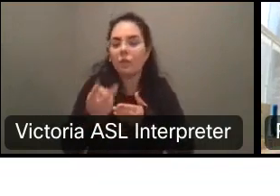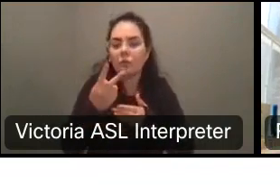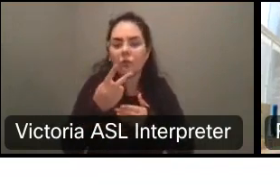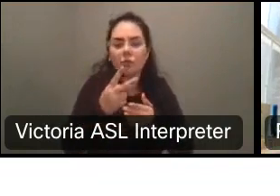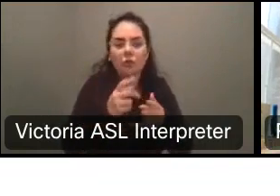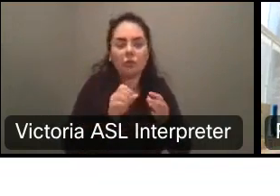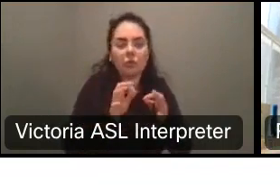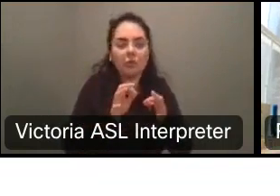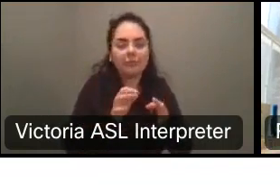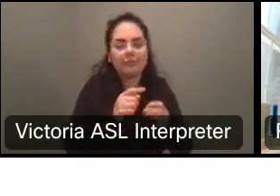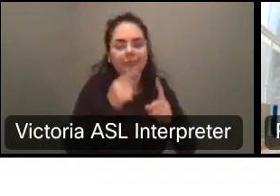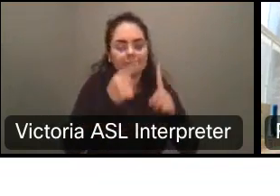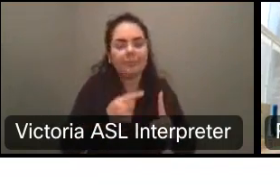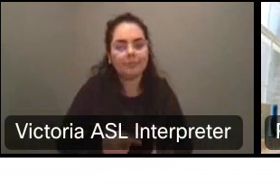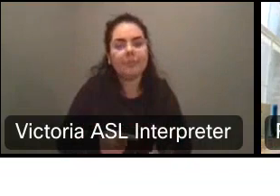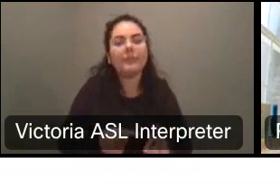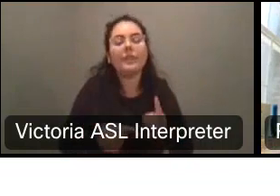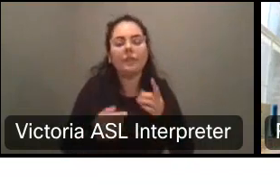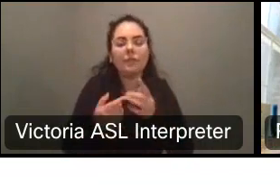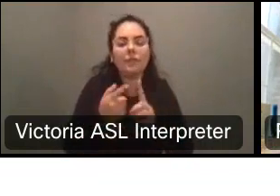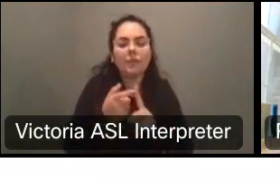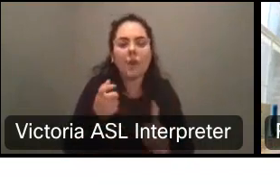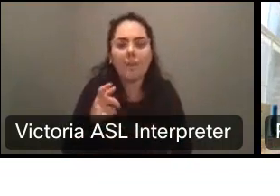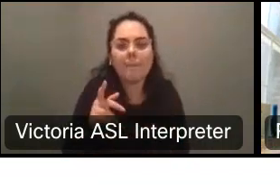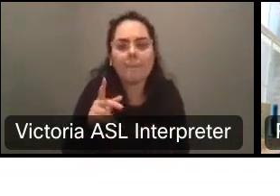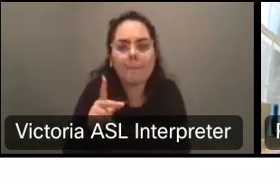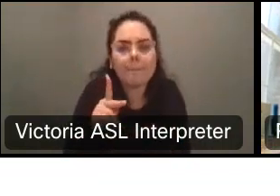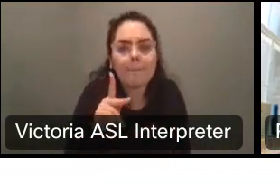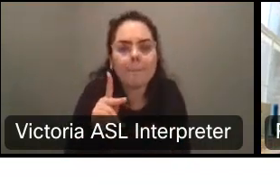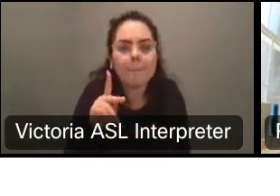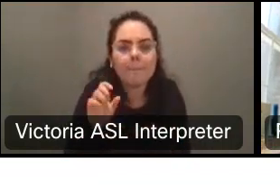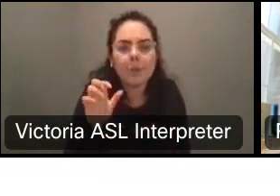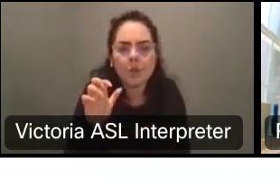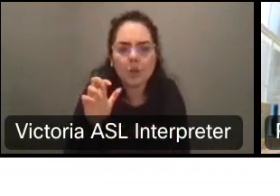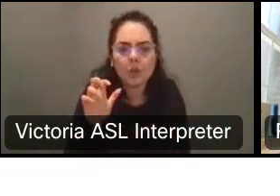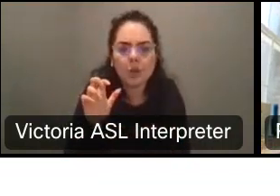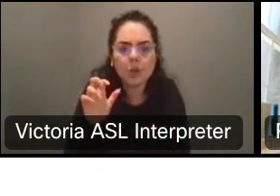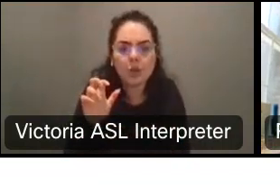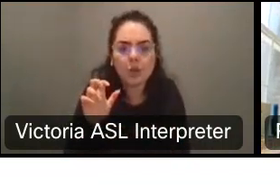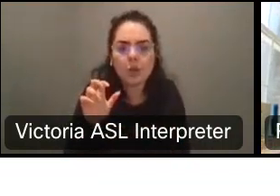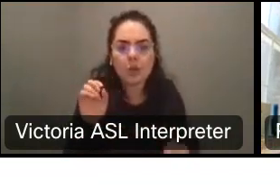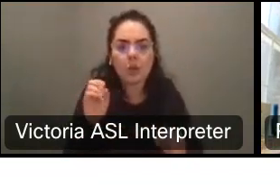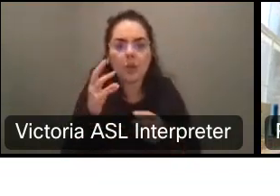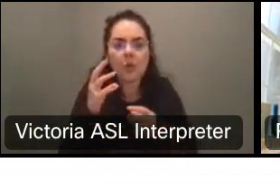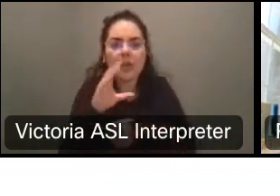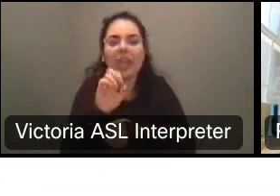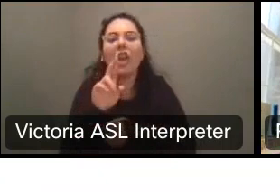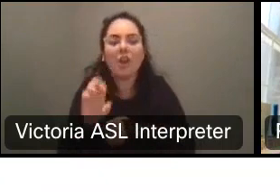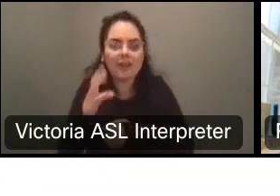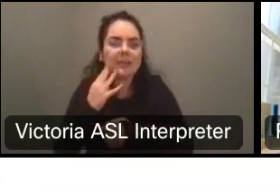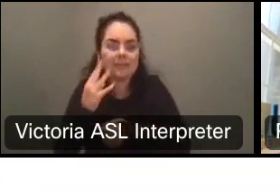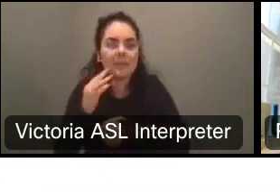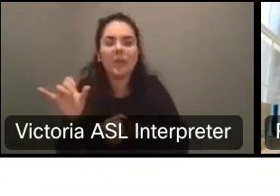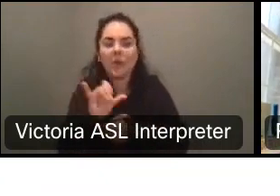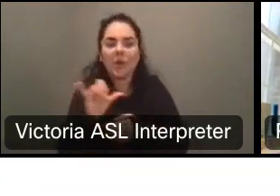Care Experience, which is our newly implemented Palm Vein, as well as the MyChart activation. We'll give